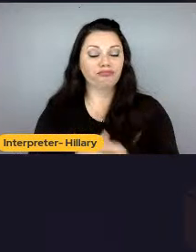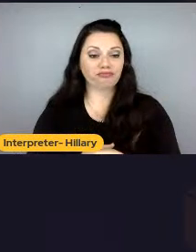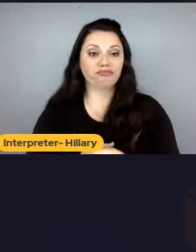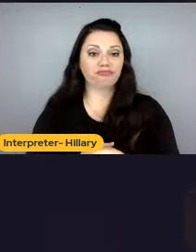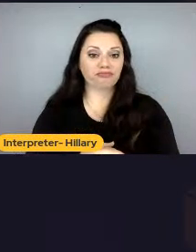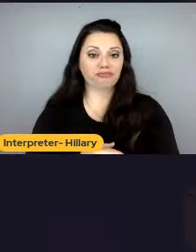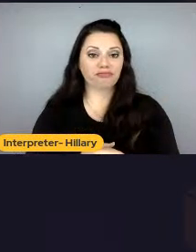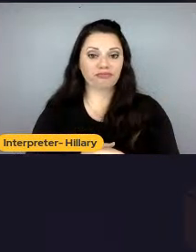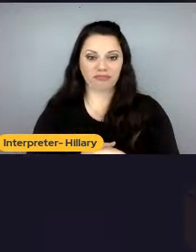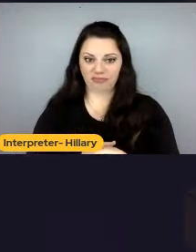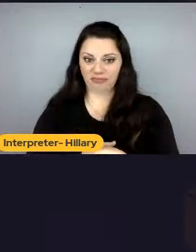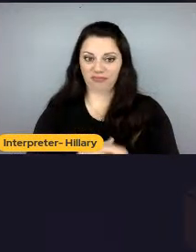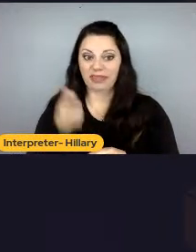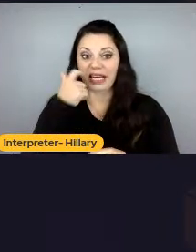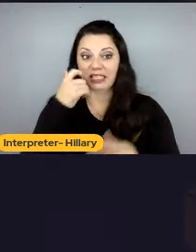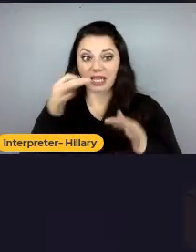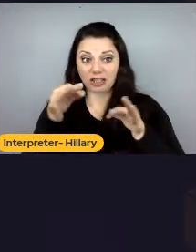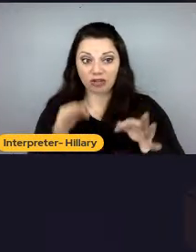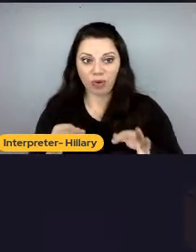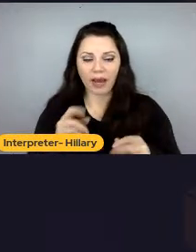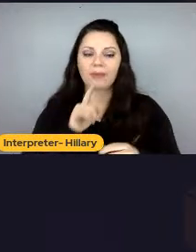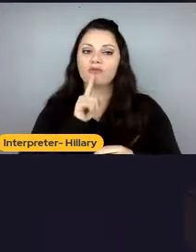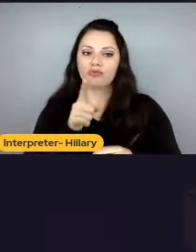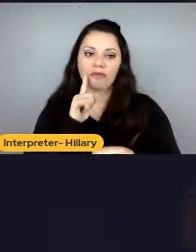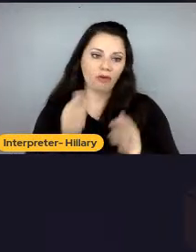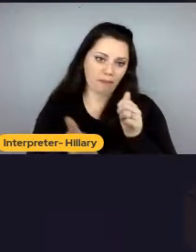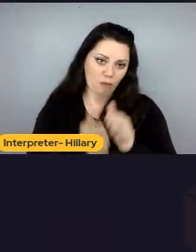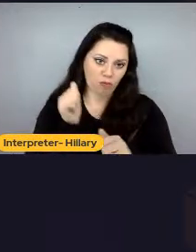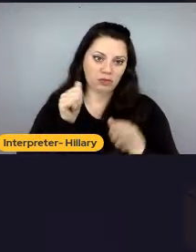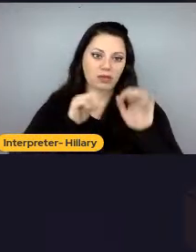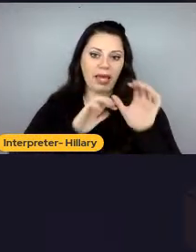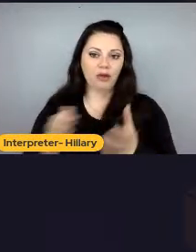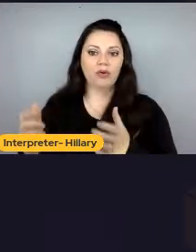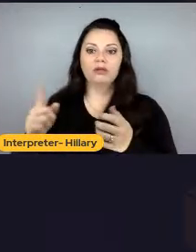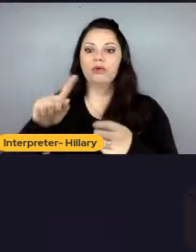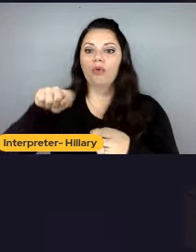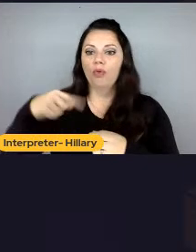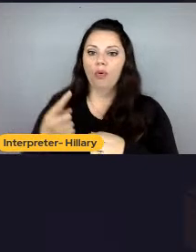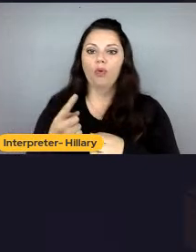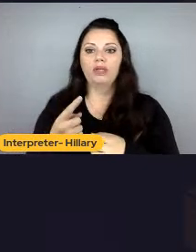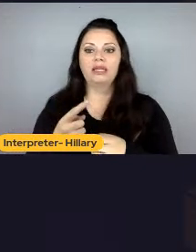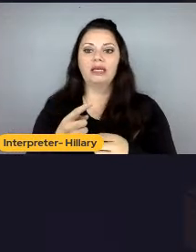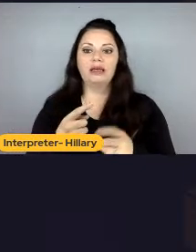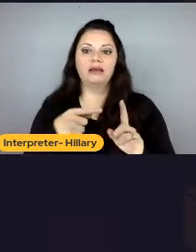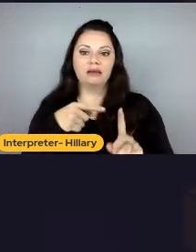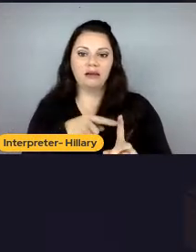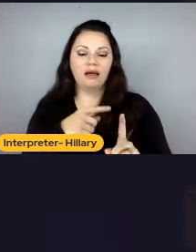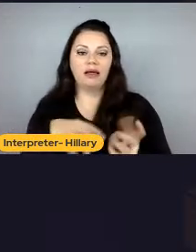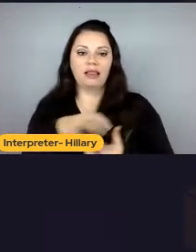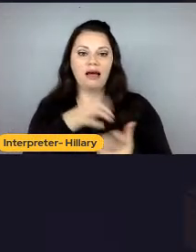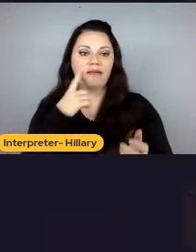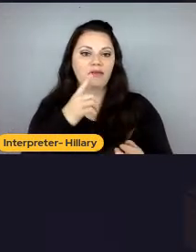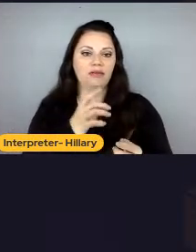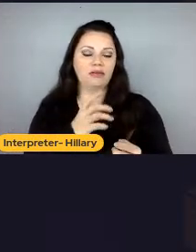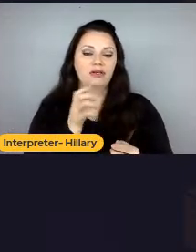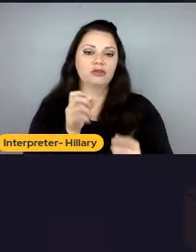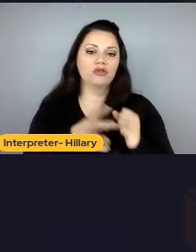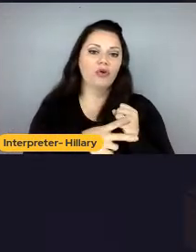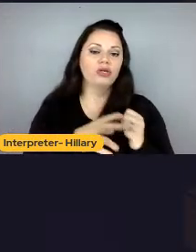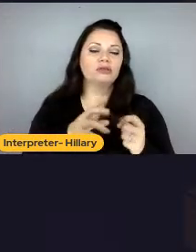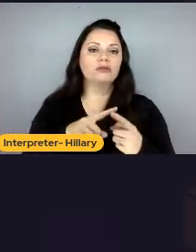To be honest, what I described is true for most categories that are only made of CloudFormation stacks, such as storage,